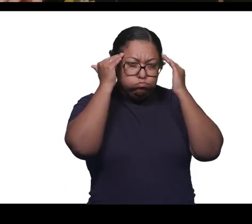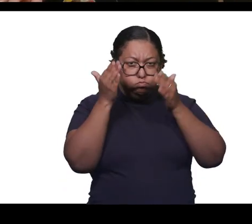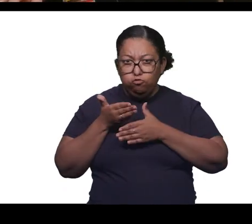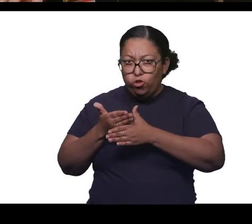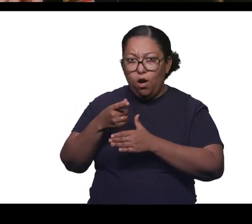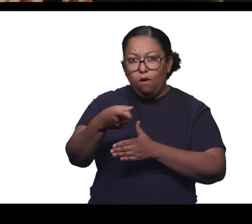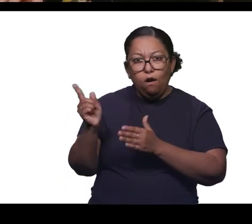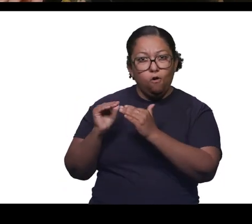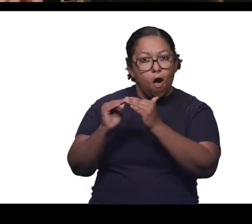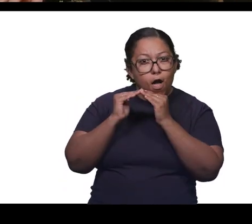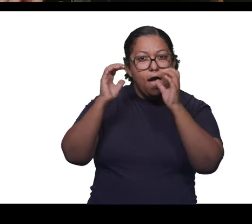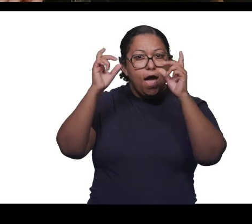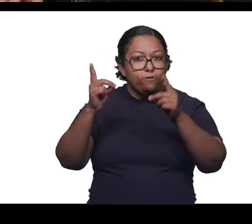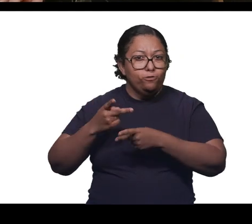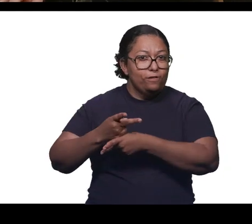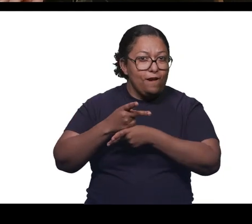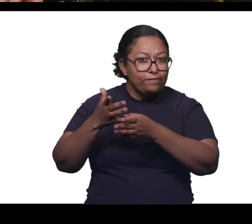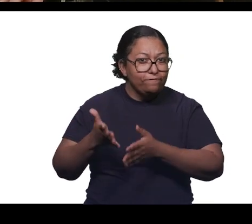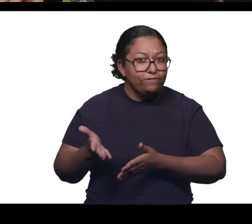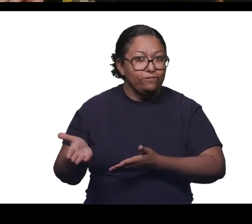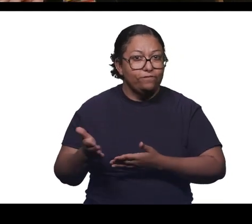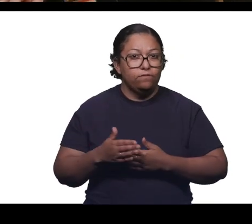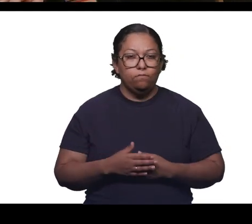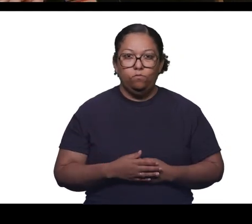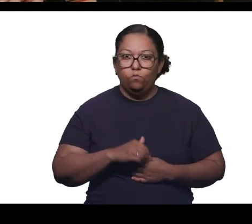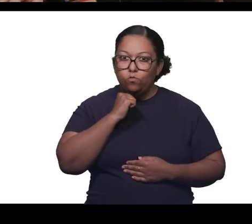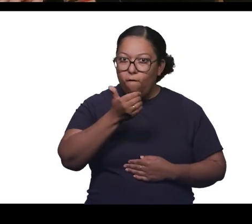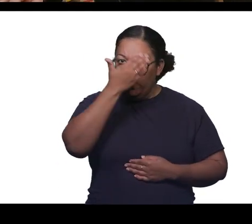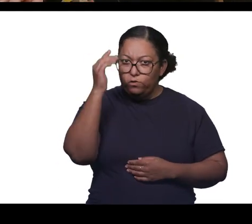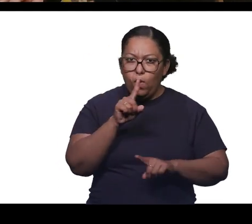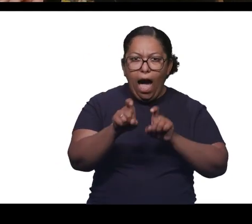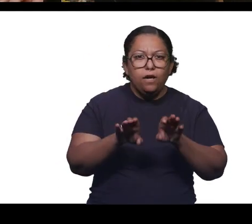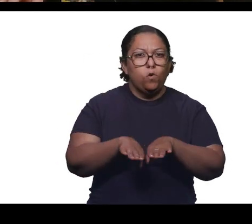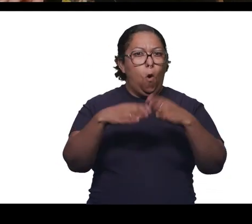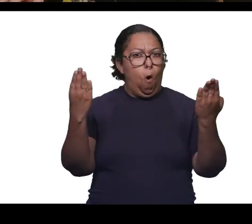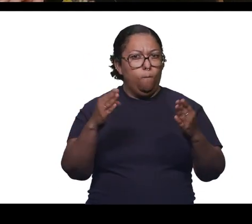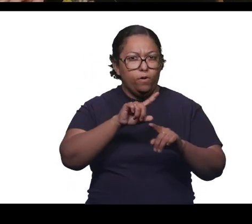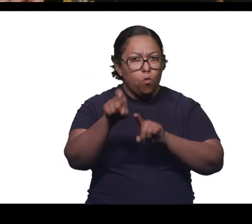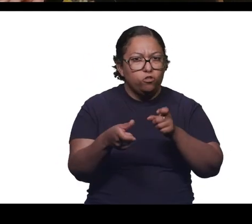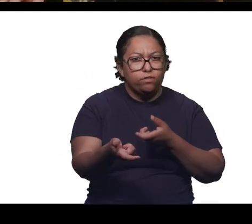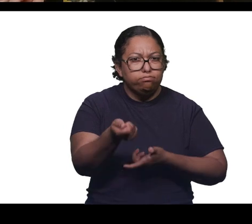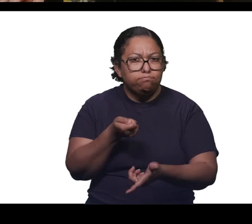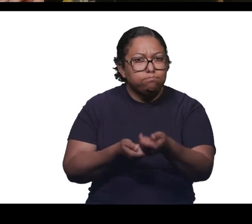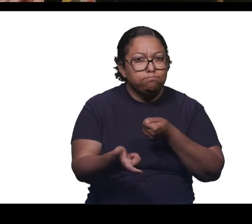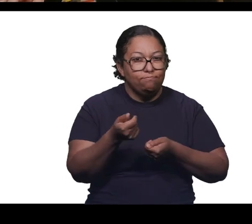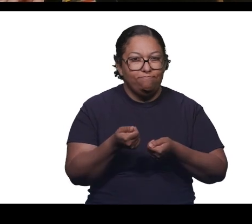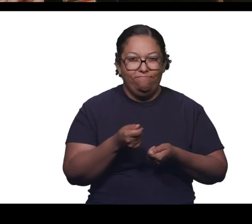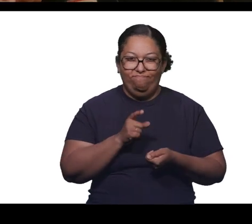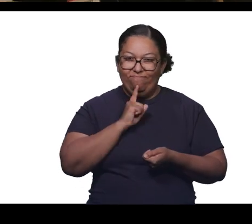caregivers. Don't forget to ask those open-ended questions. You really get such wonderful responses from kids.